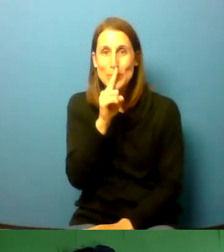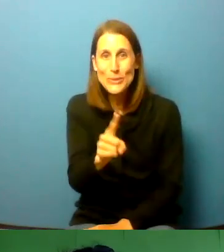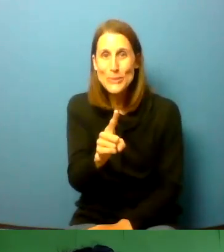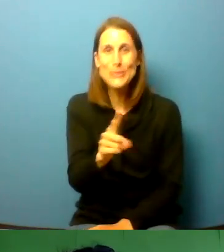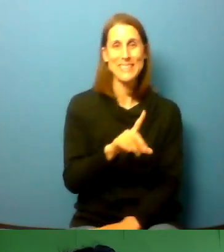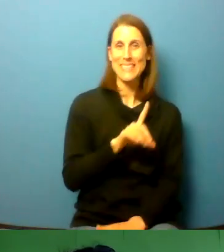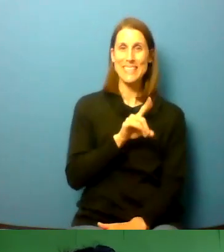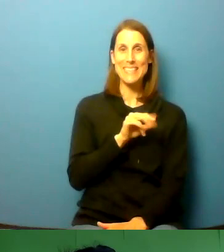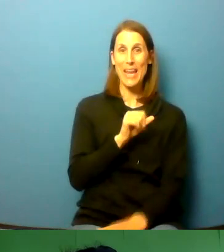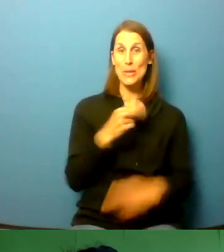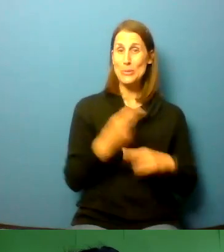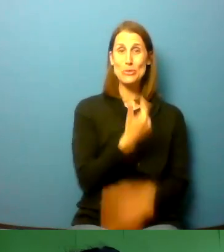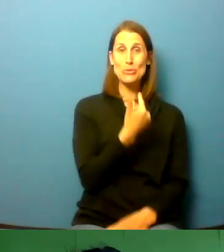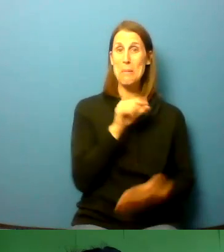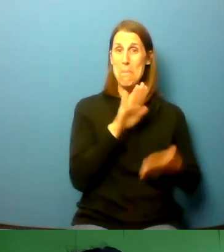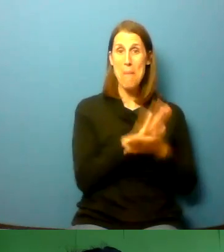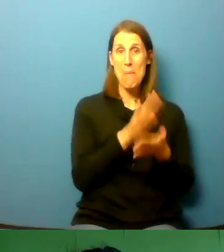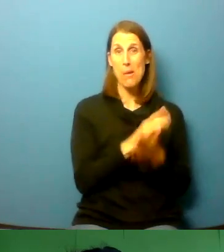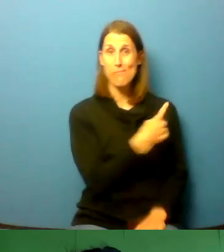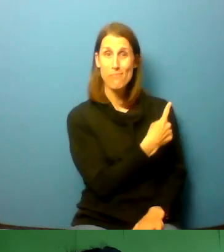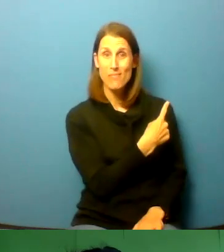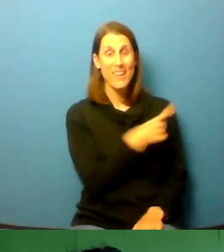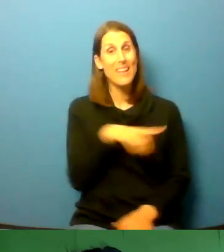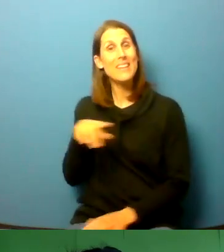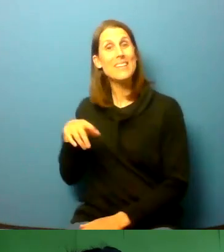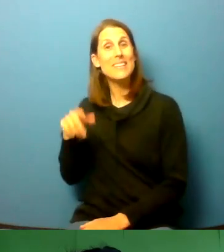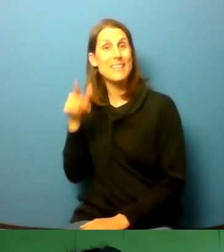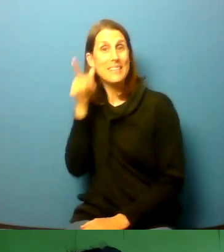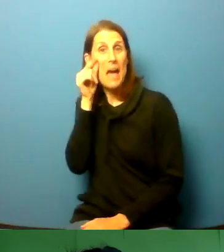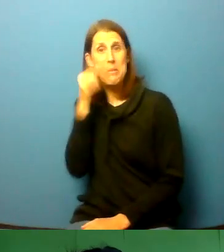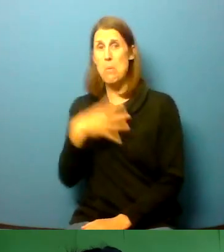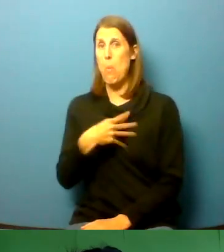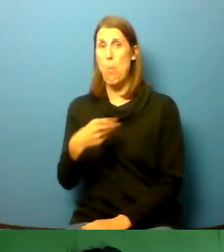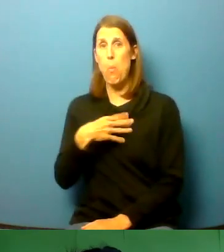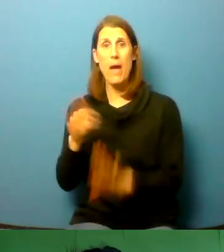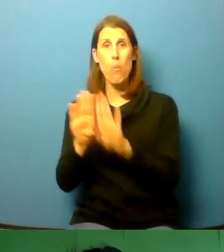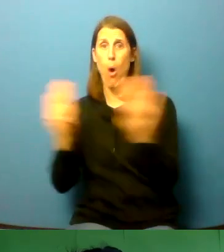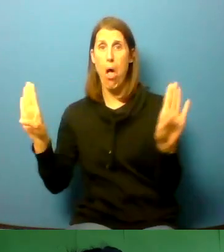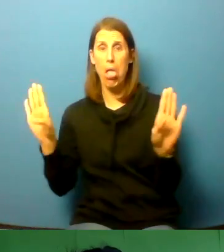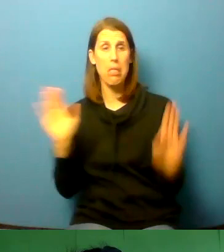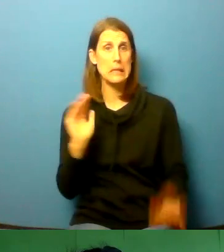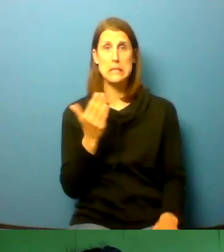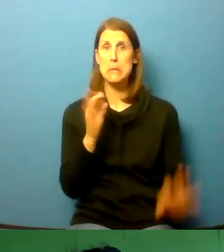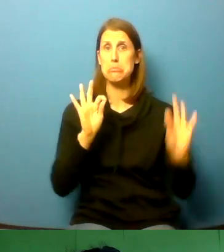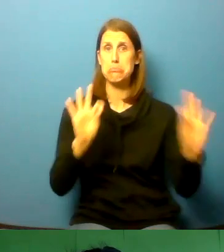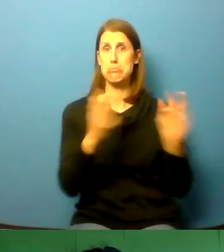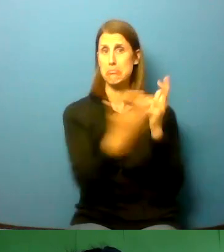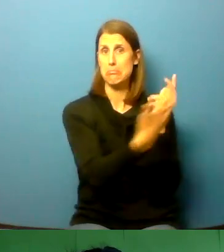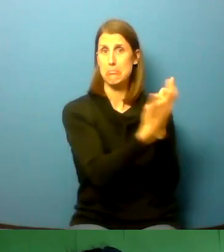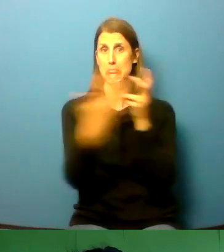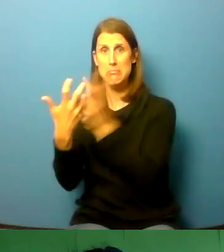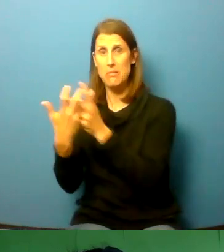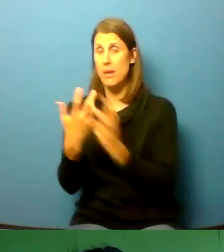wall. So that's very clever, and it seems to work pretty well. That when I'm looking at you with the the Harry Potter background, it looks